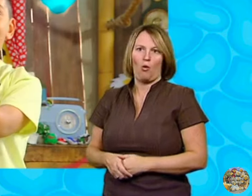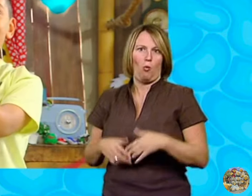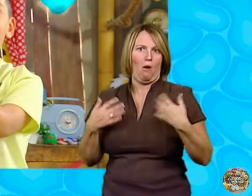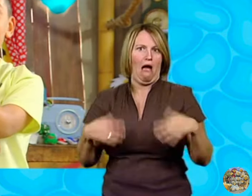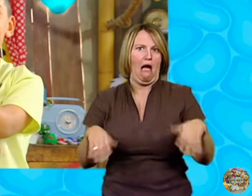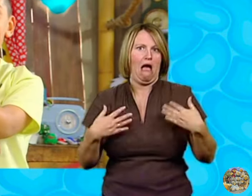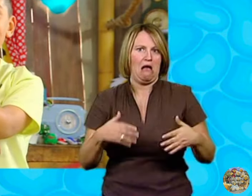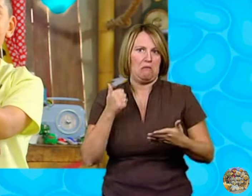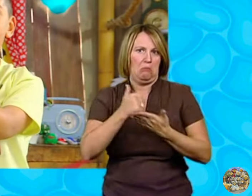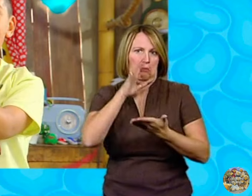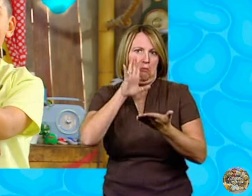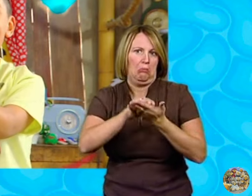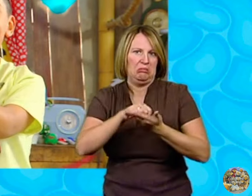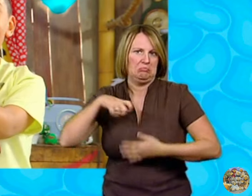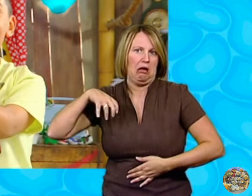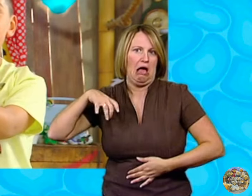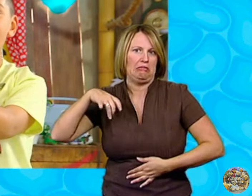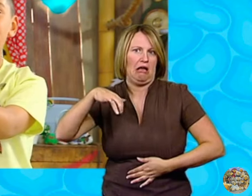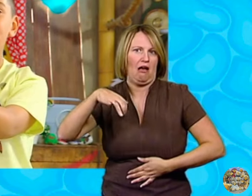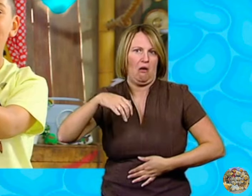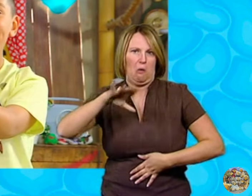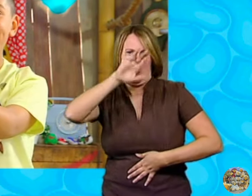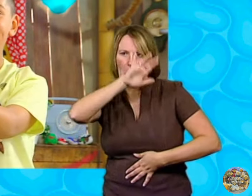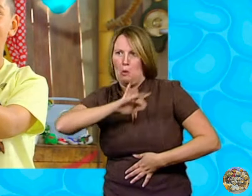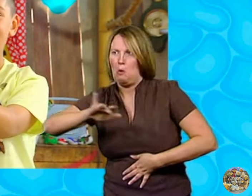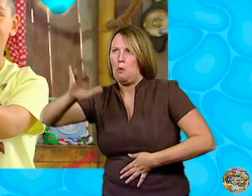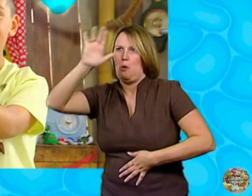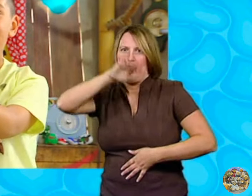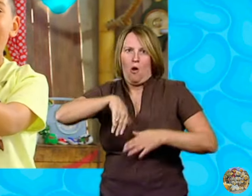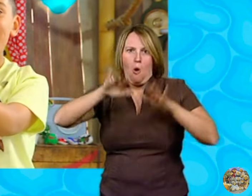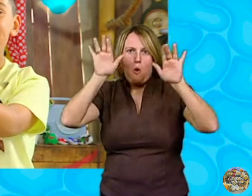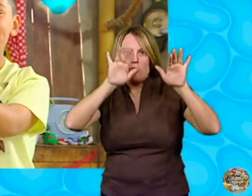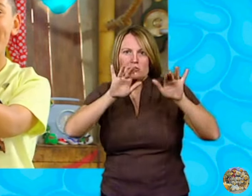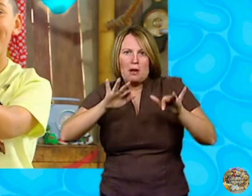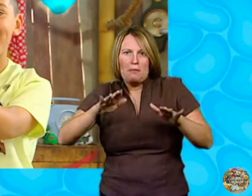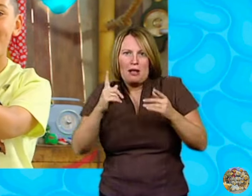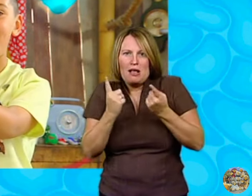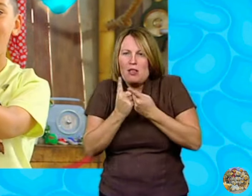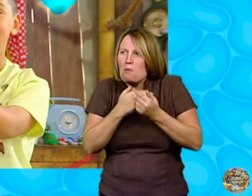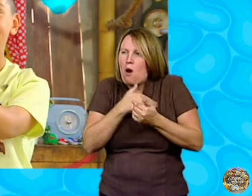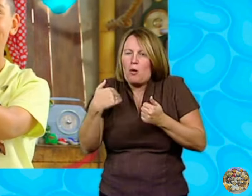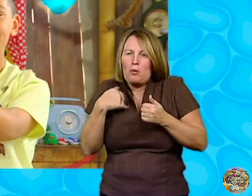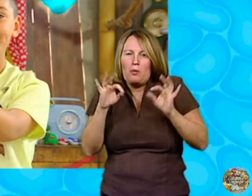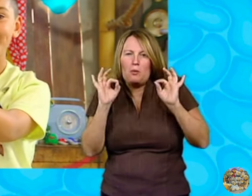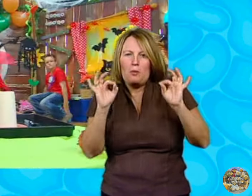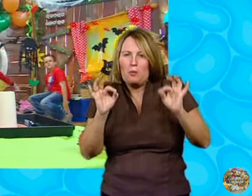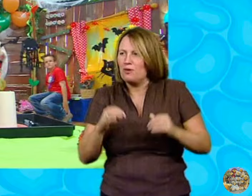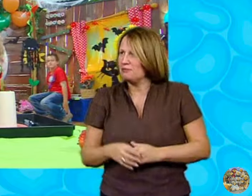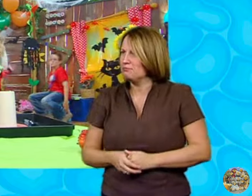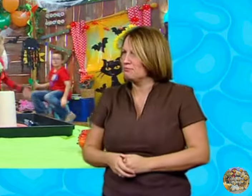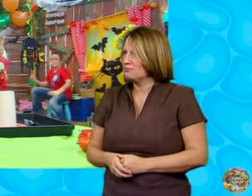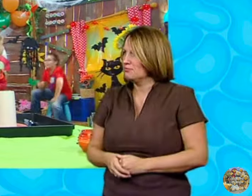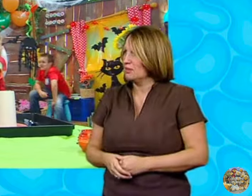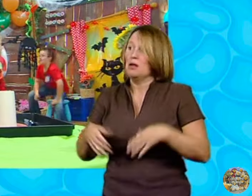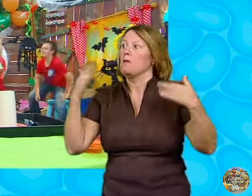Wow, that was a great spot. Spider's web look brilliant in autumn, especially early in the morning. Come on, Ant. Come